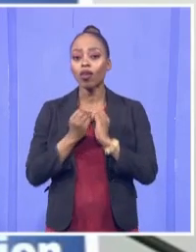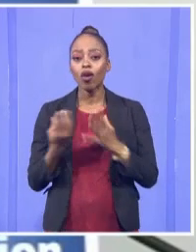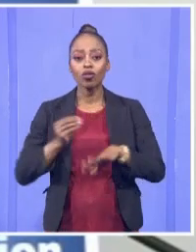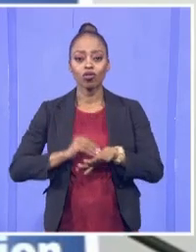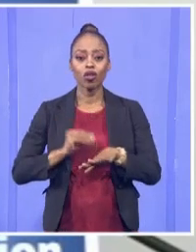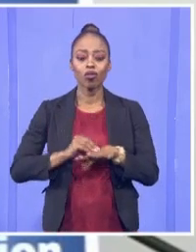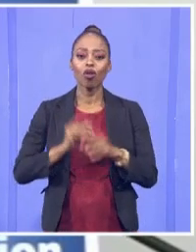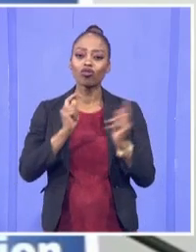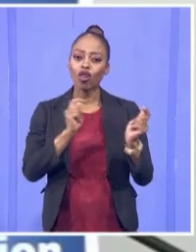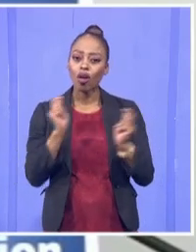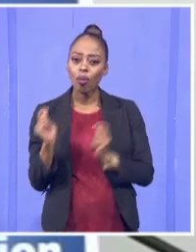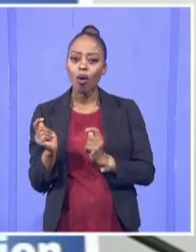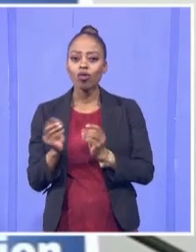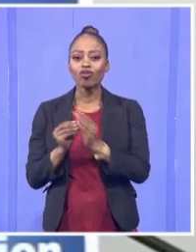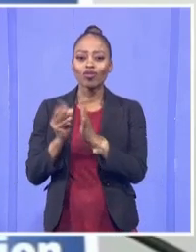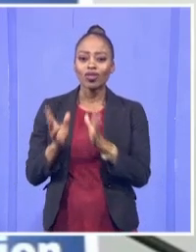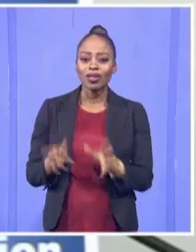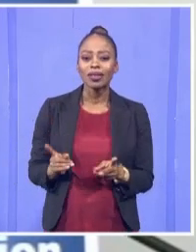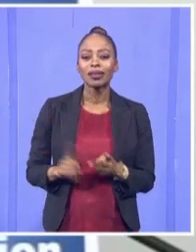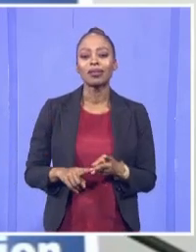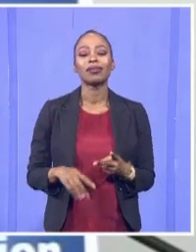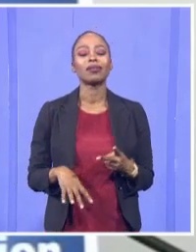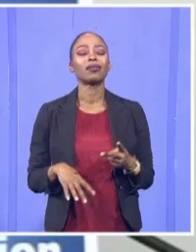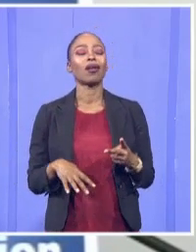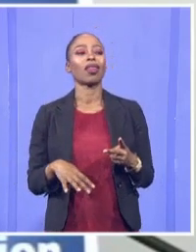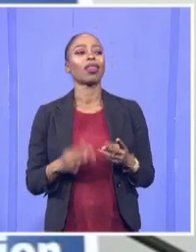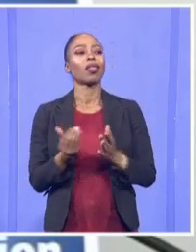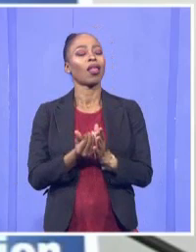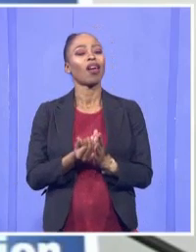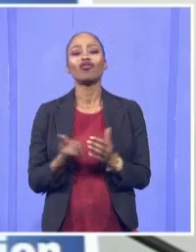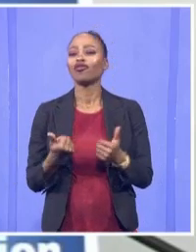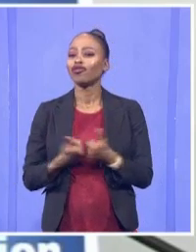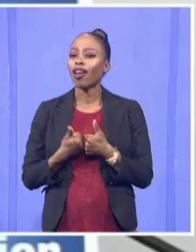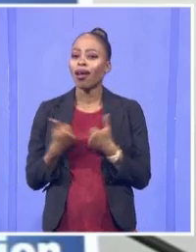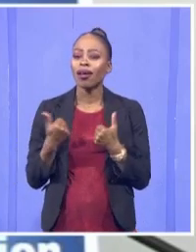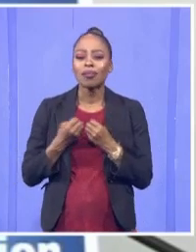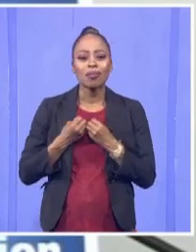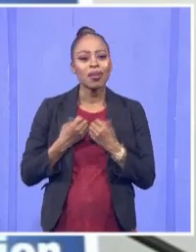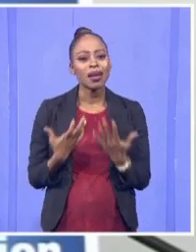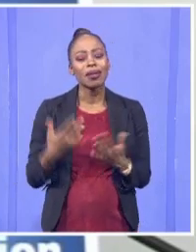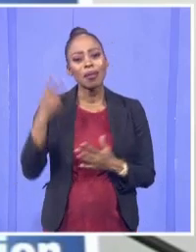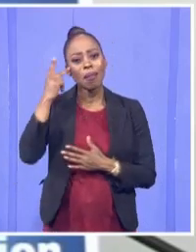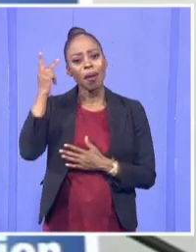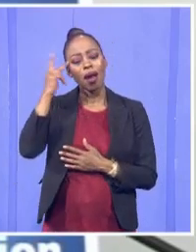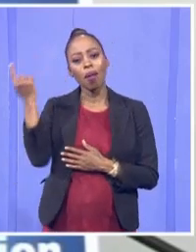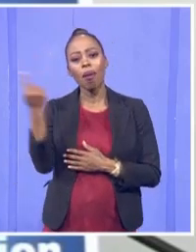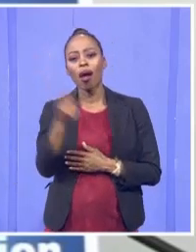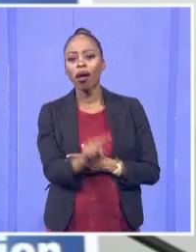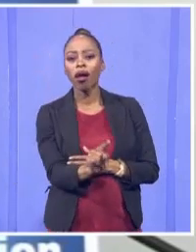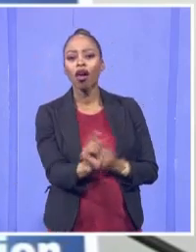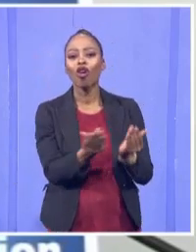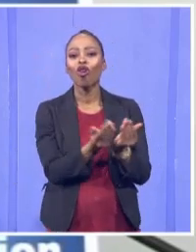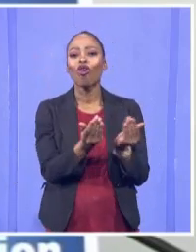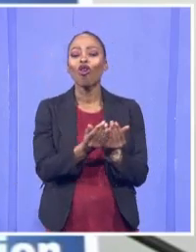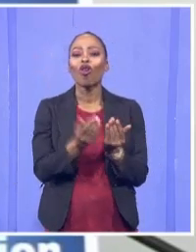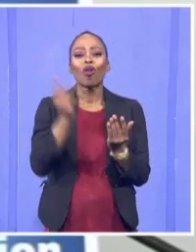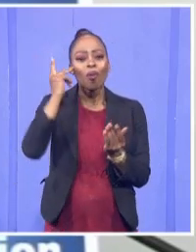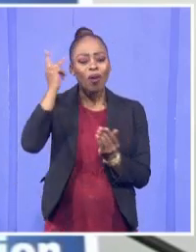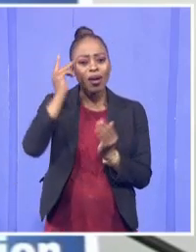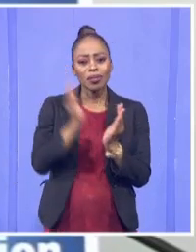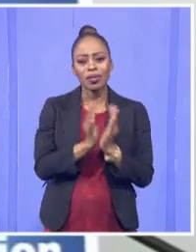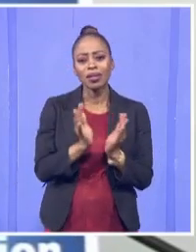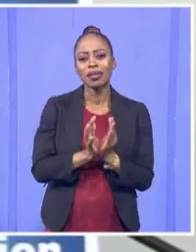of transporting learners. It saves us a lot of challenges if we need the parents to come to the school to attend parents'